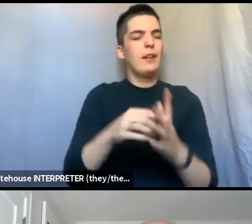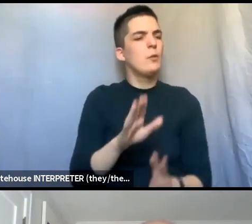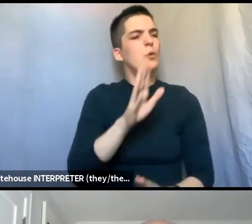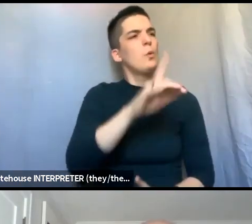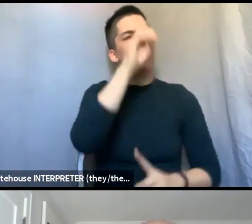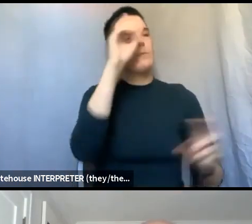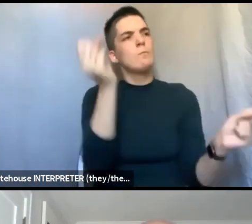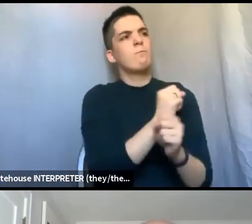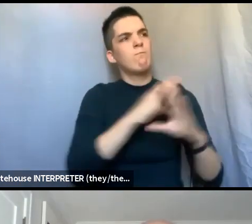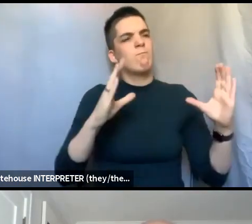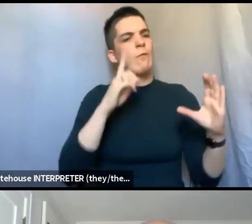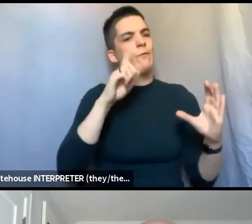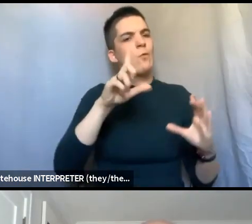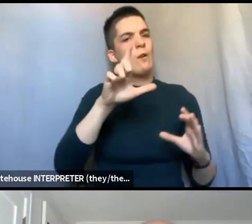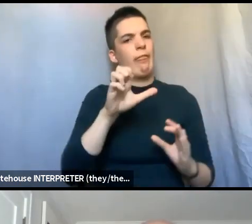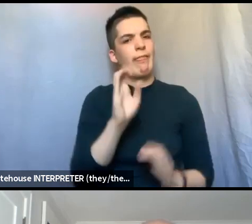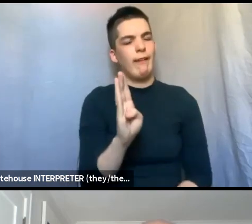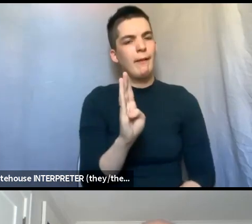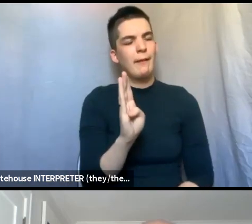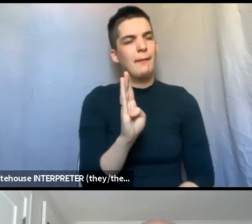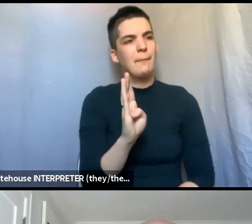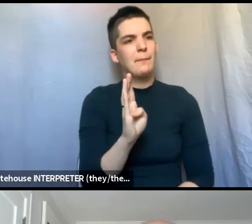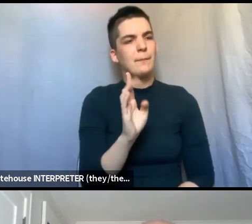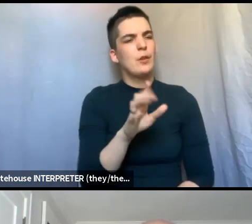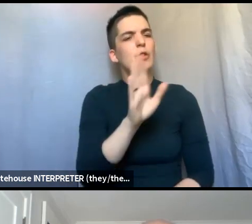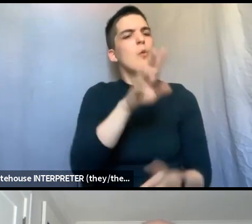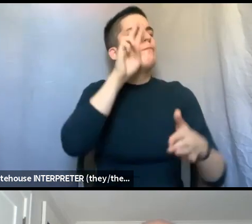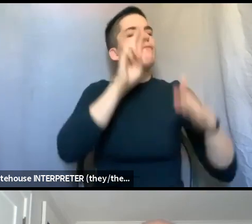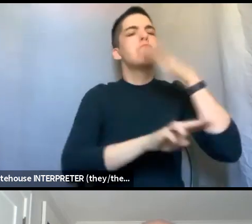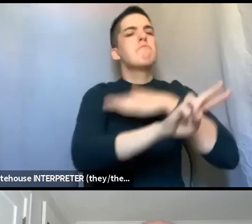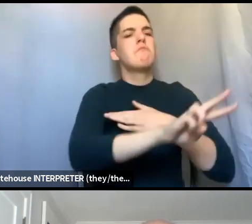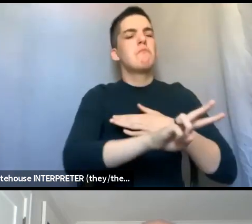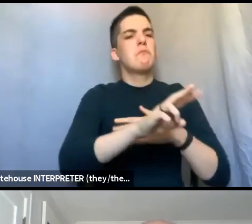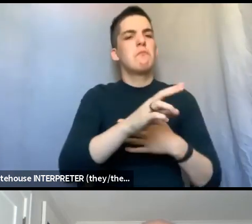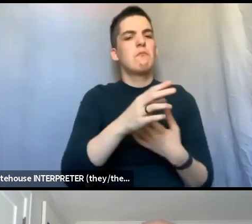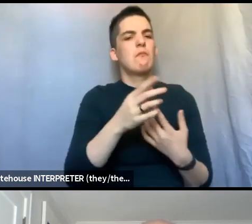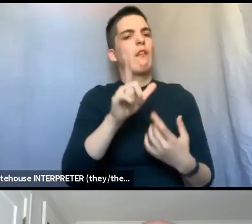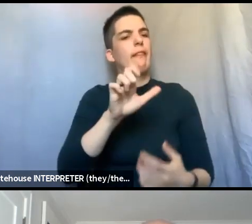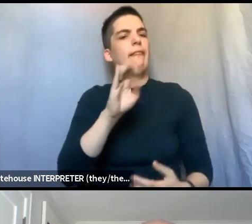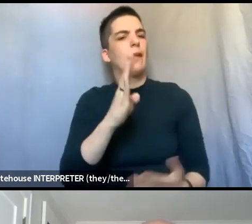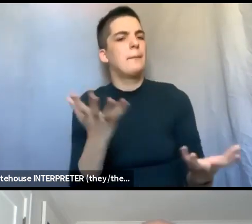for the labs? I'm thinking probably they mean future vision. Well,